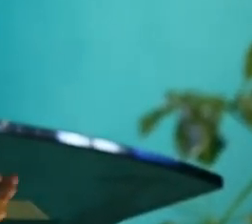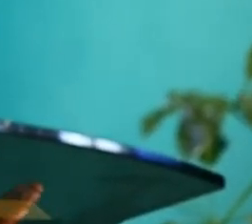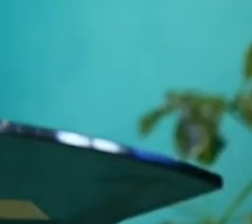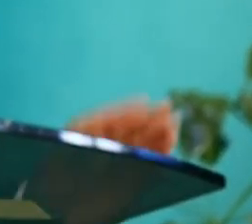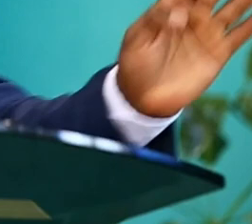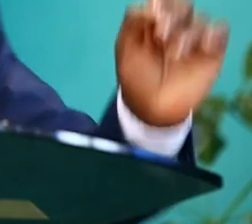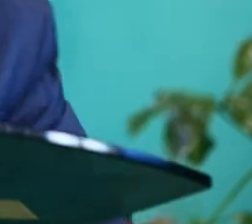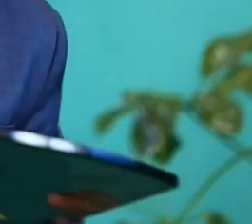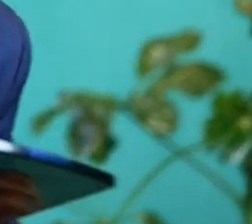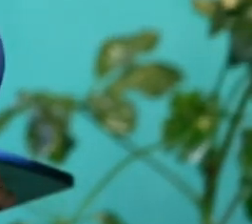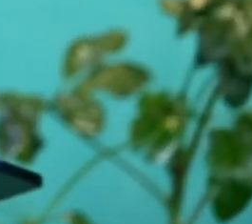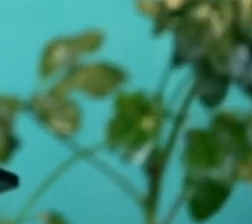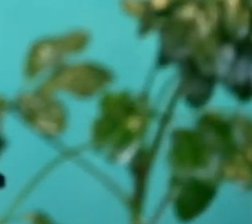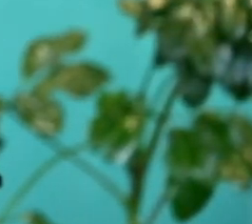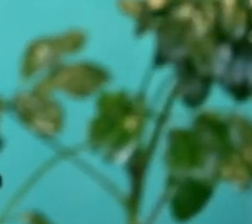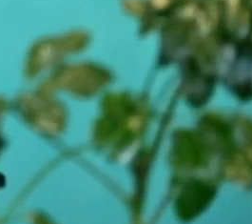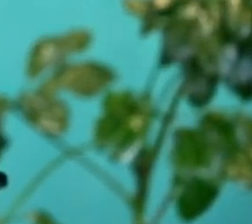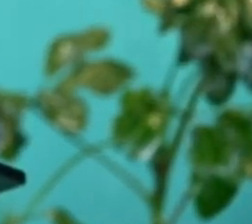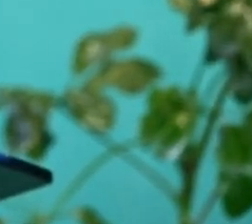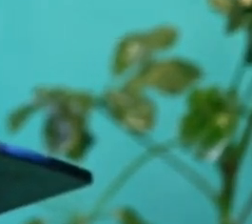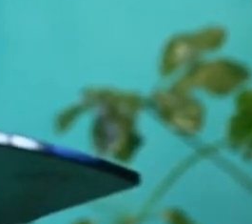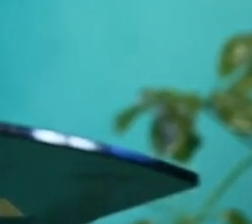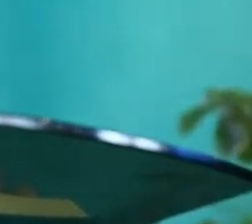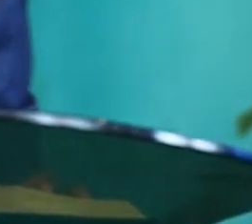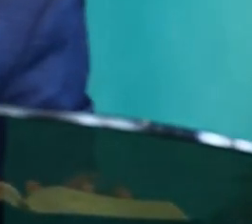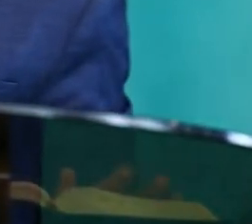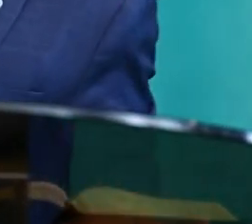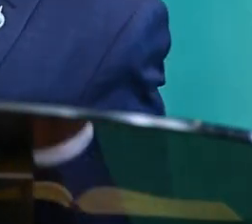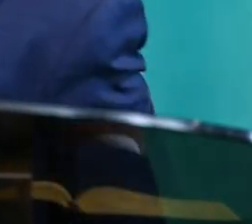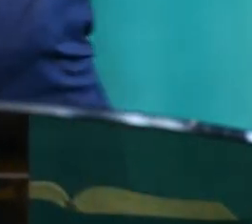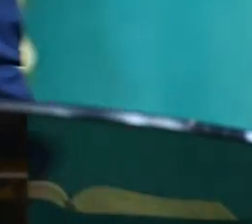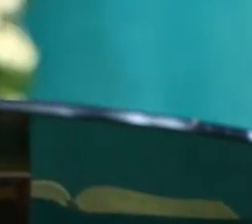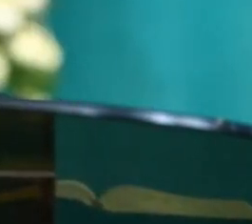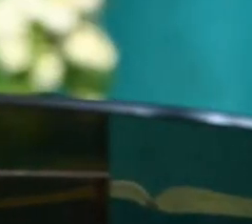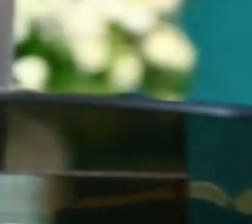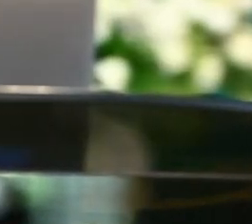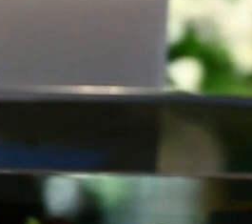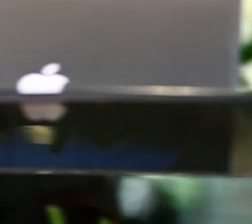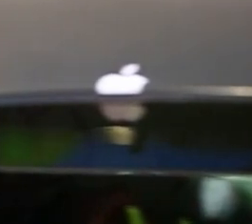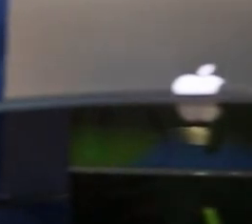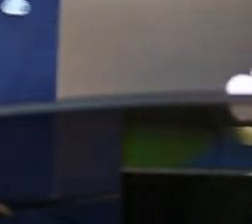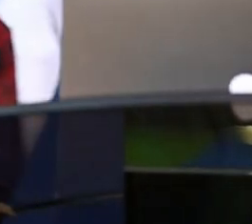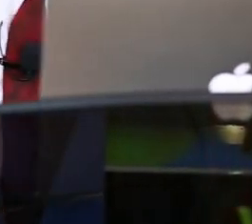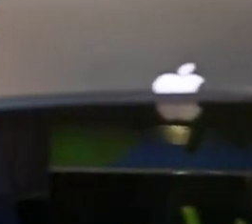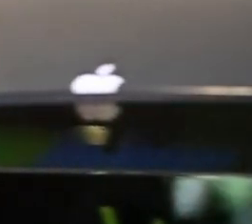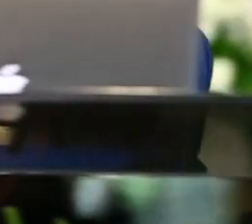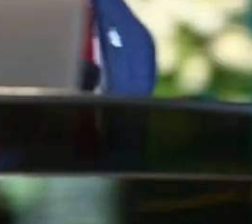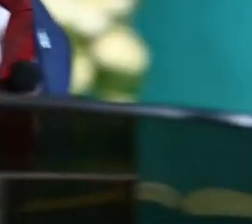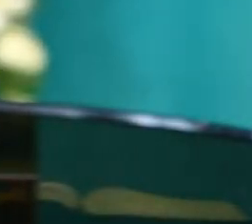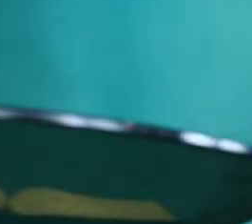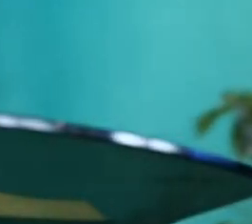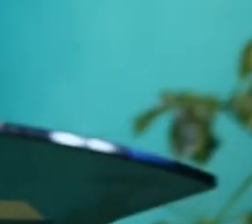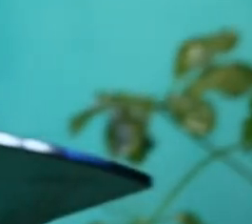the end, they do wrong things in the face of the Lord. And so one day you are just called. Do we have